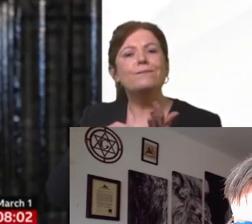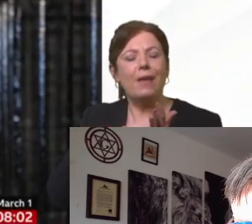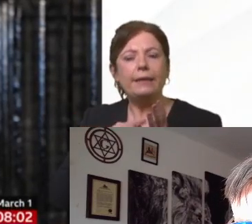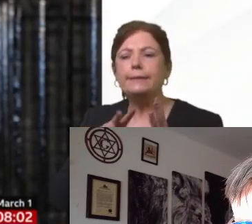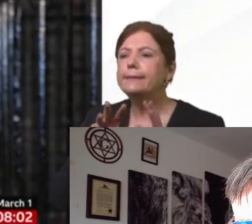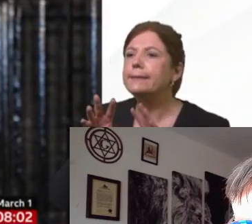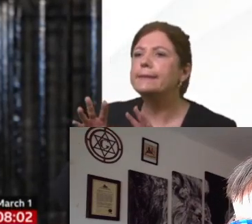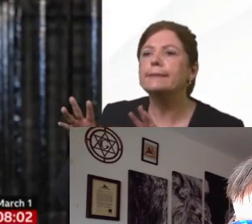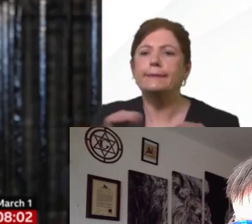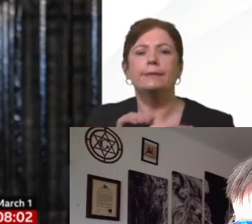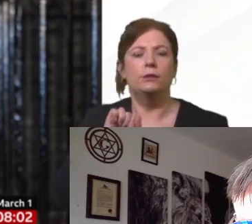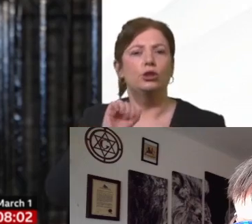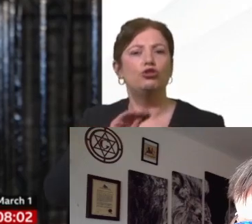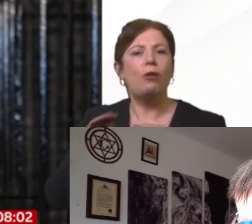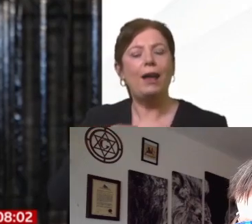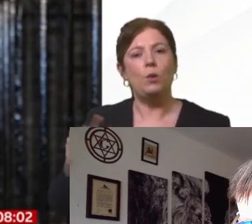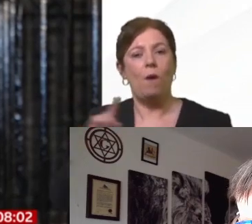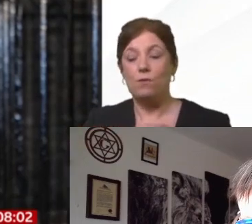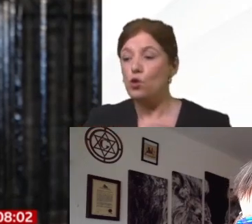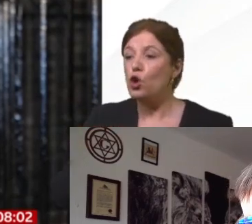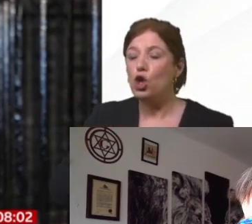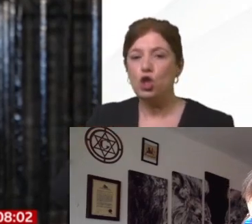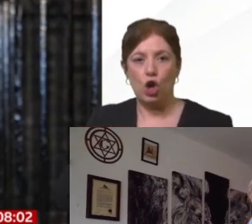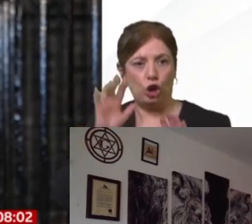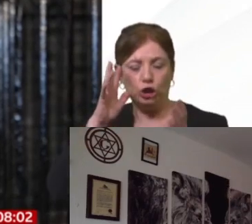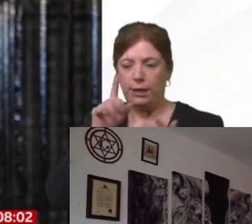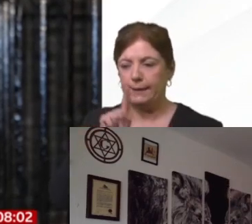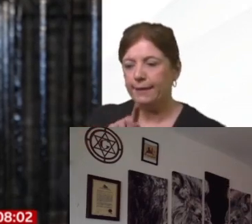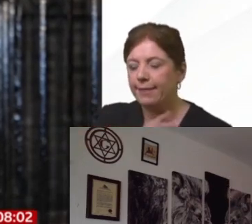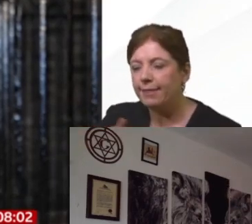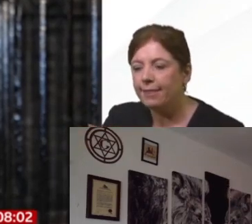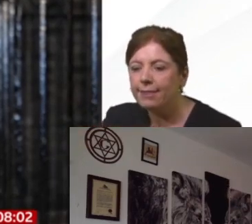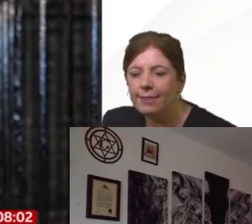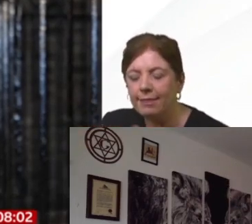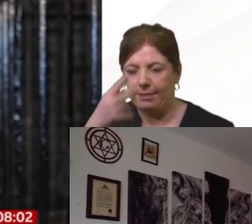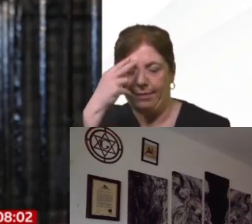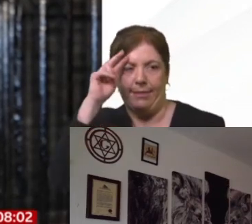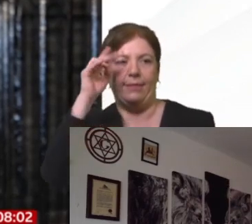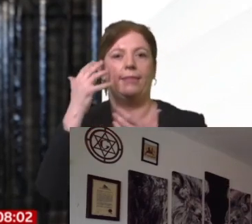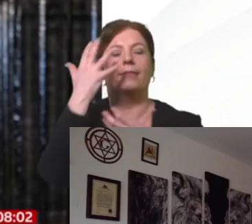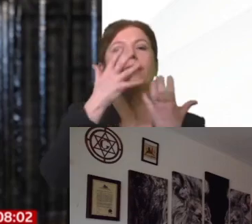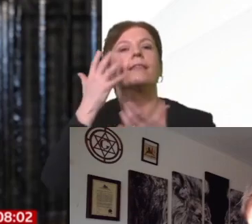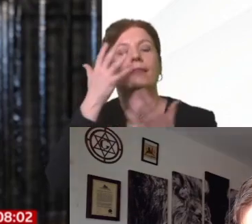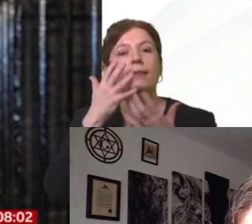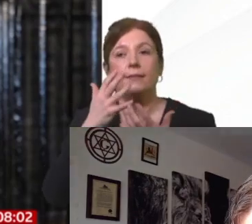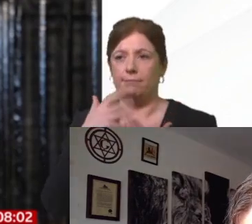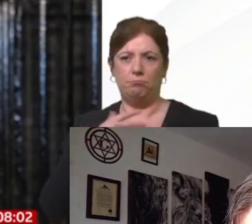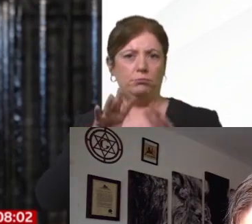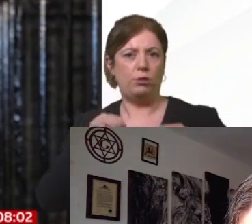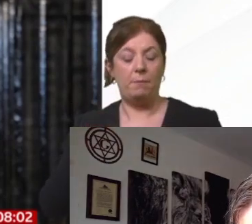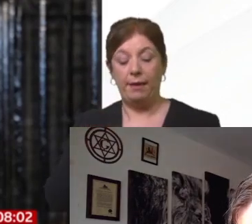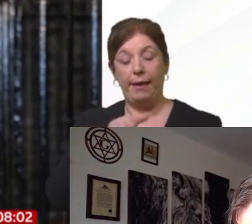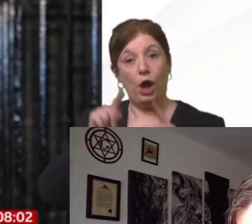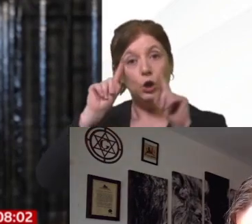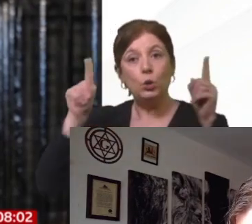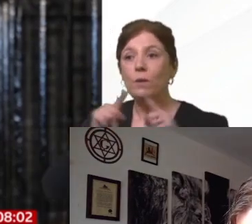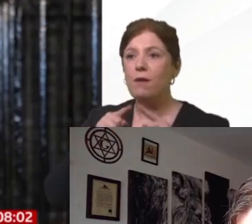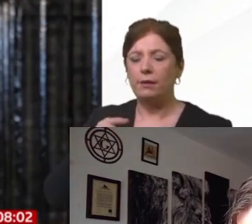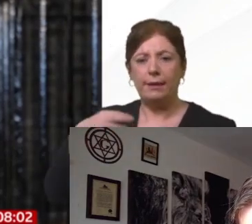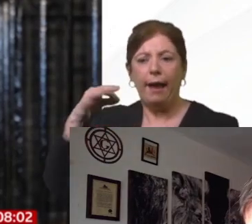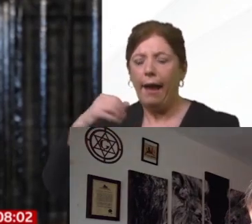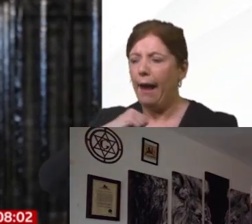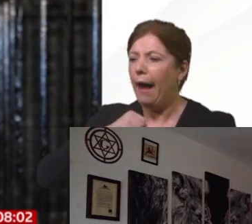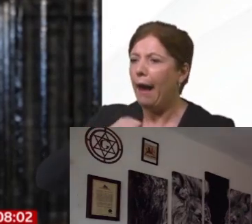being poisoned by extremism. We will demand that universities stop extremist activity on campus. We will